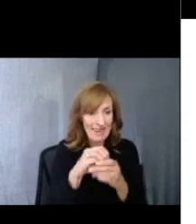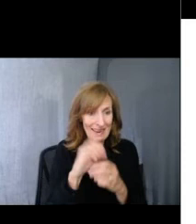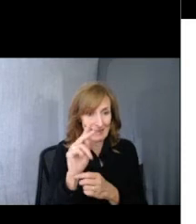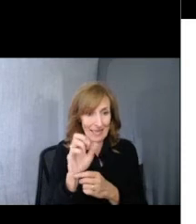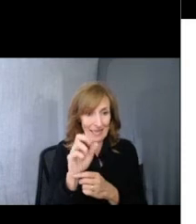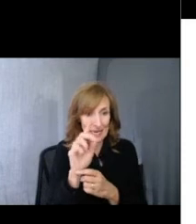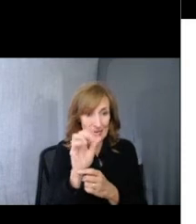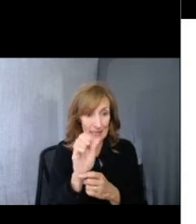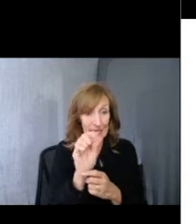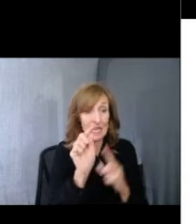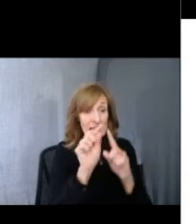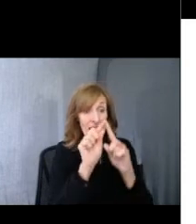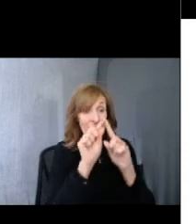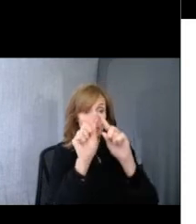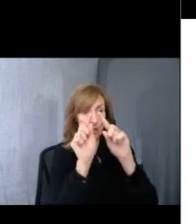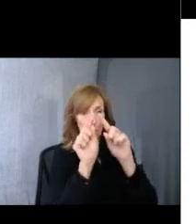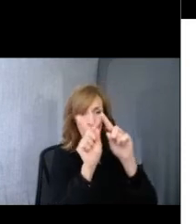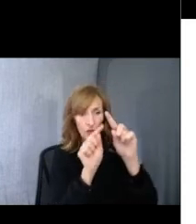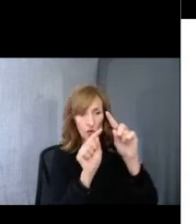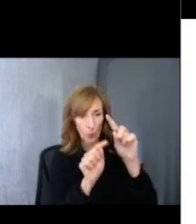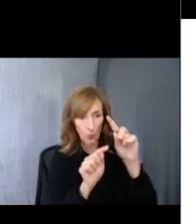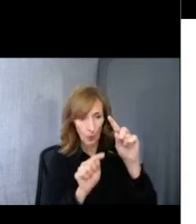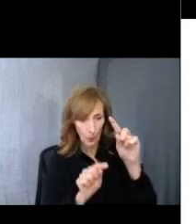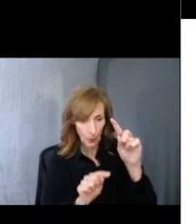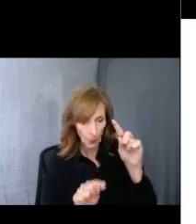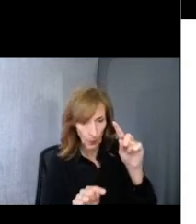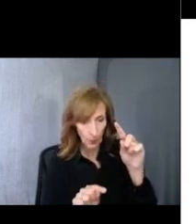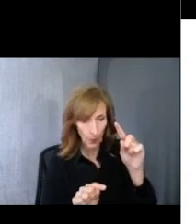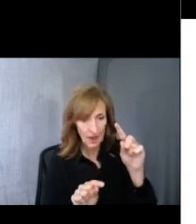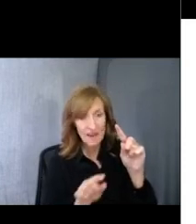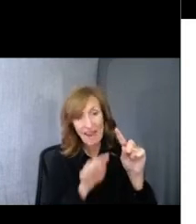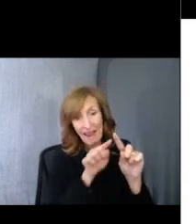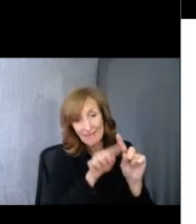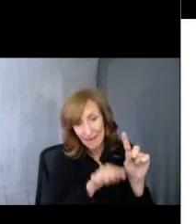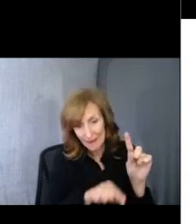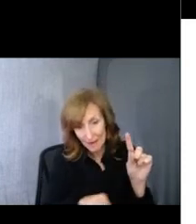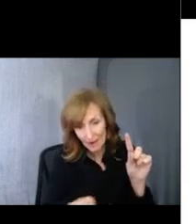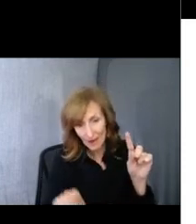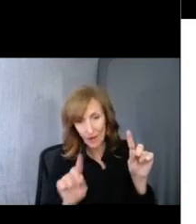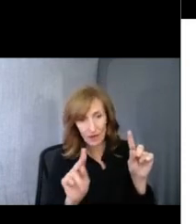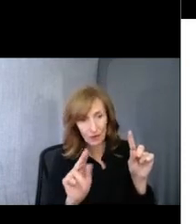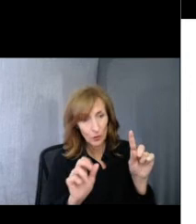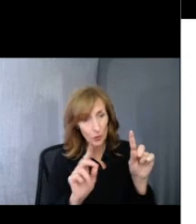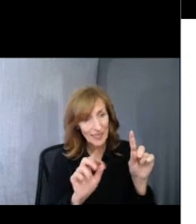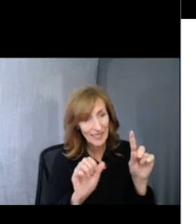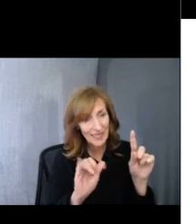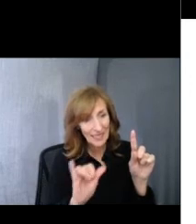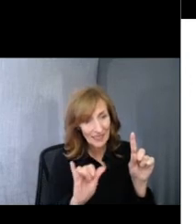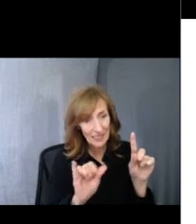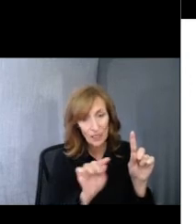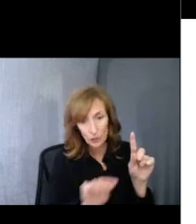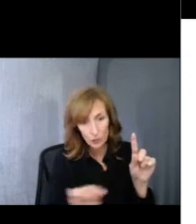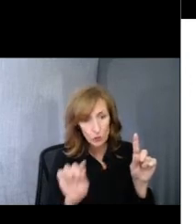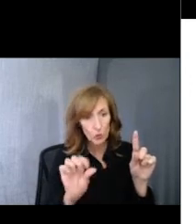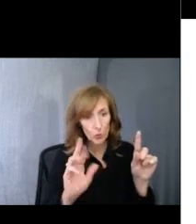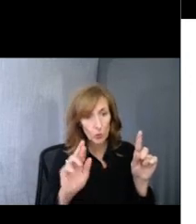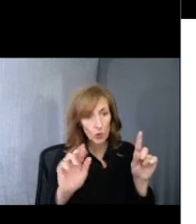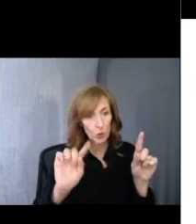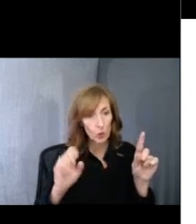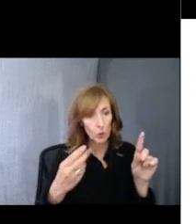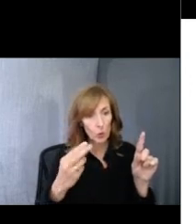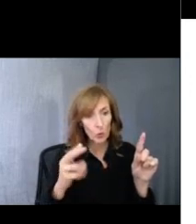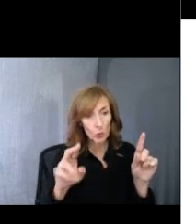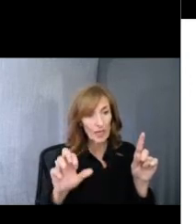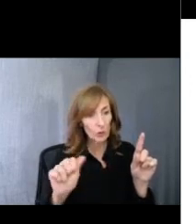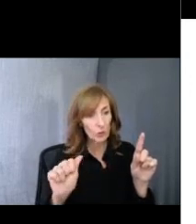ureters to the urinary bladder and then out the urethra, there's no modification of urine occurring in those other areas. So